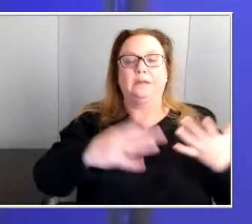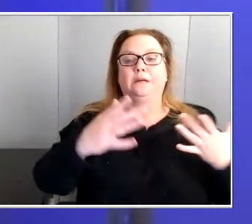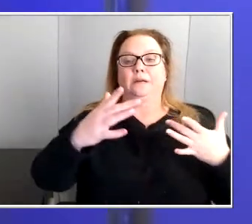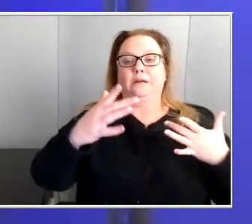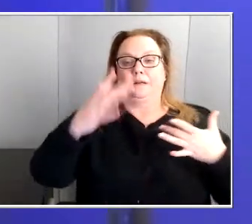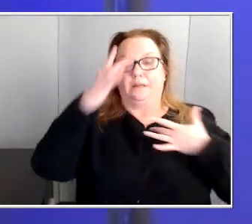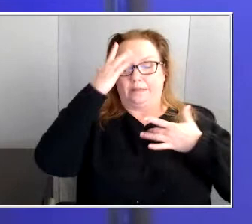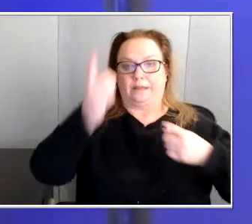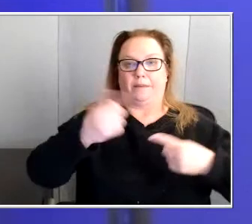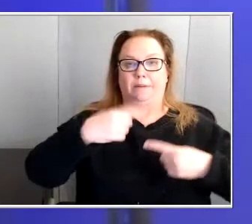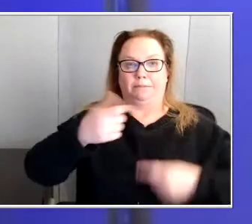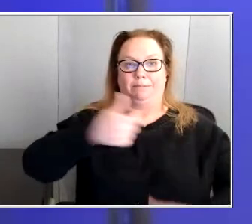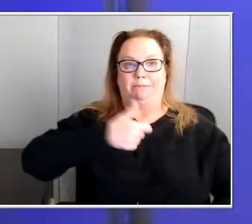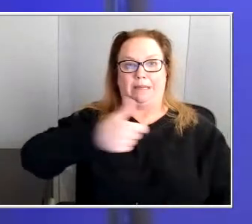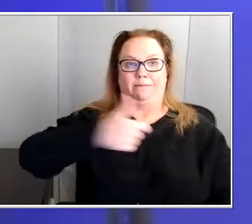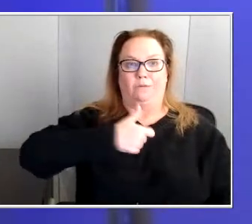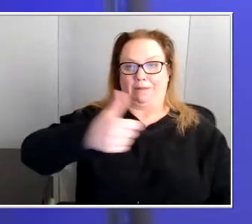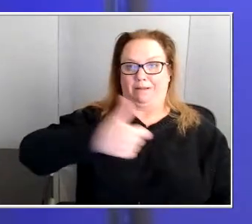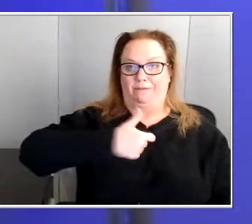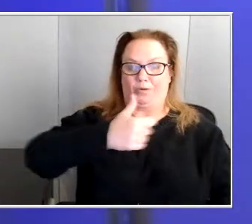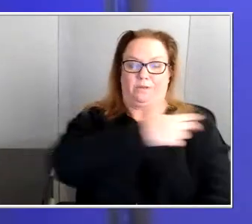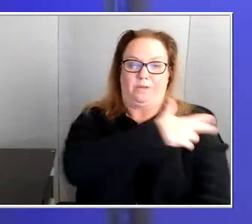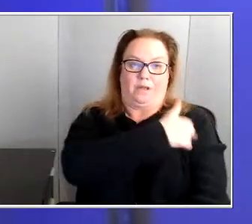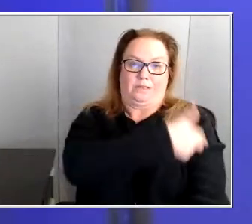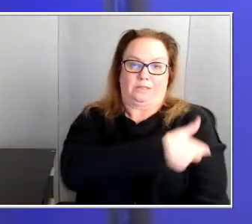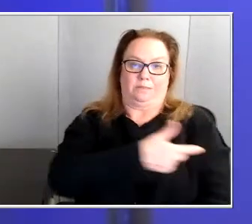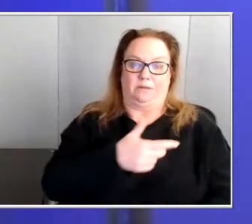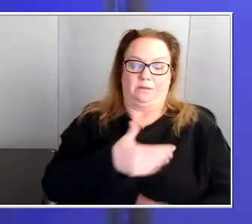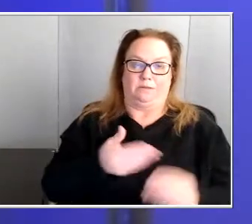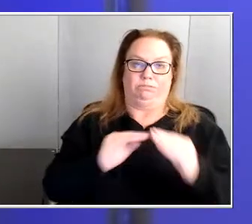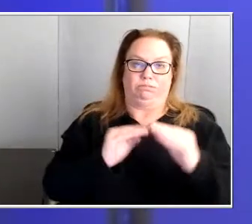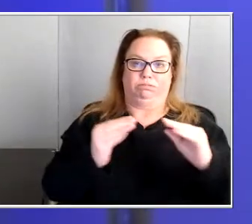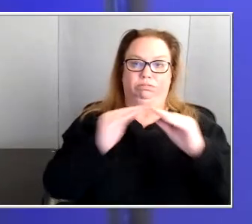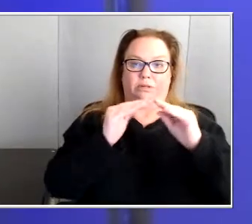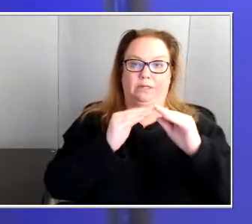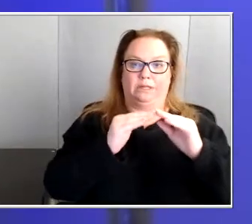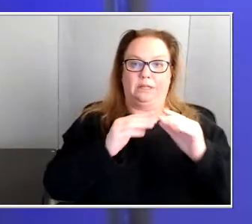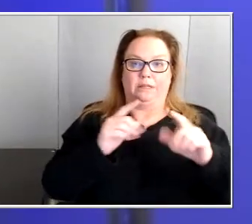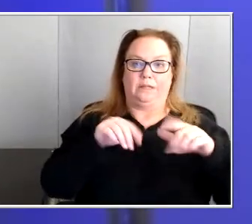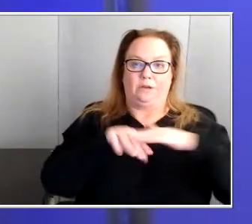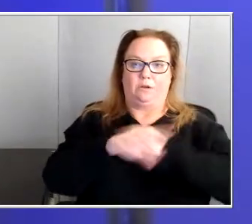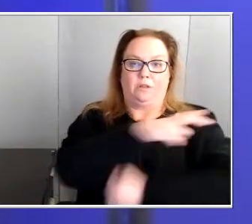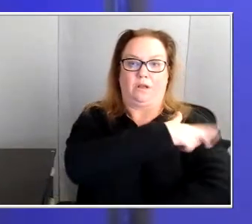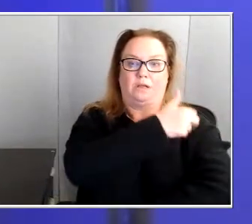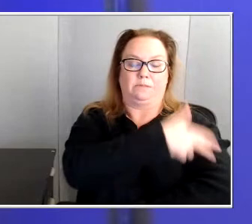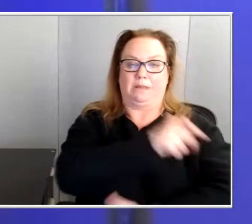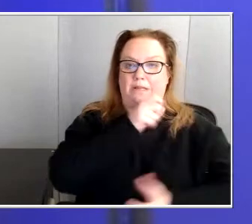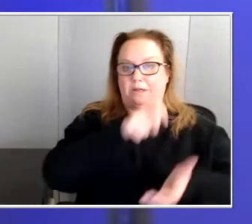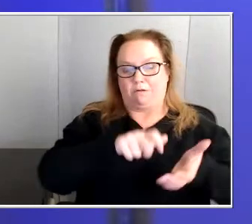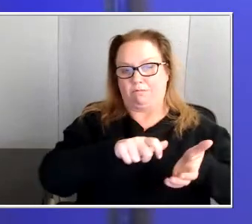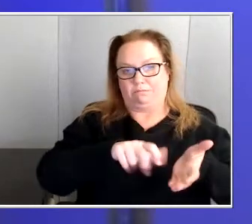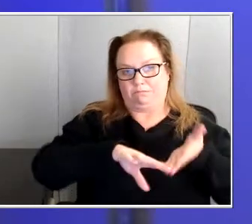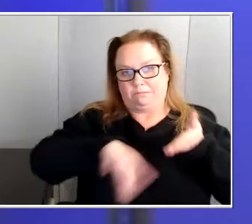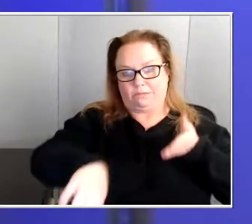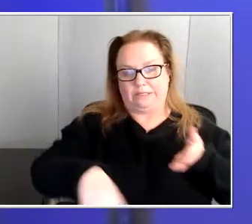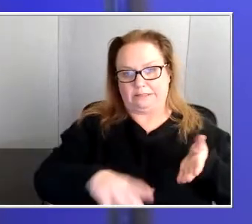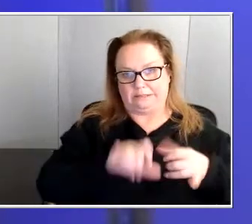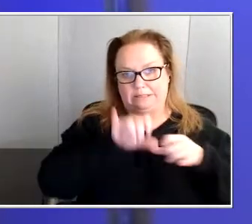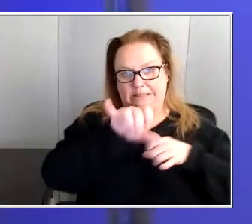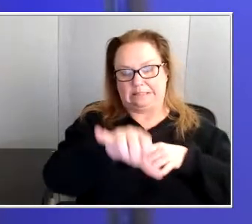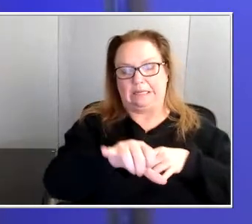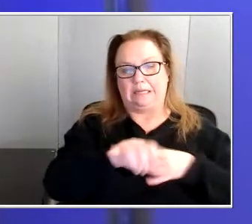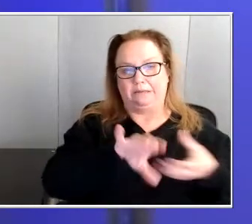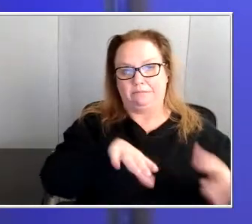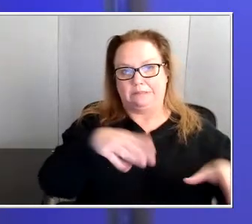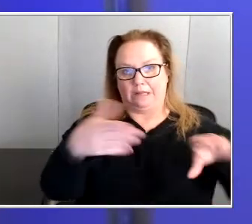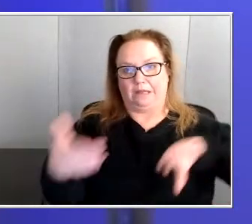of that happening increases, and they get to the point where they go into the hospital and they don't come out. The one thing that one of the many things that